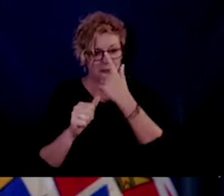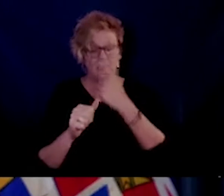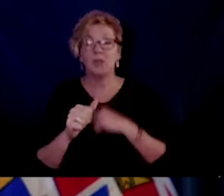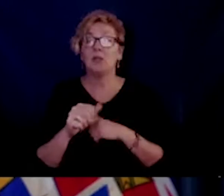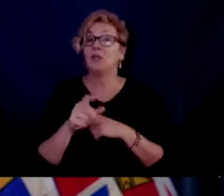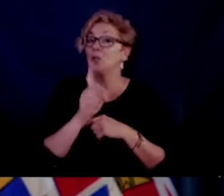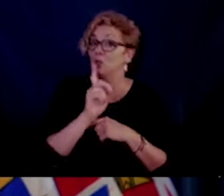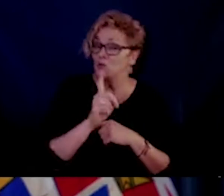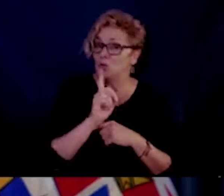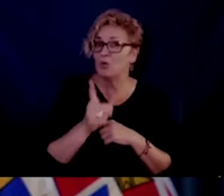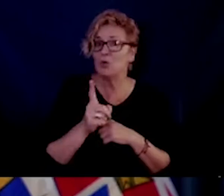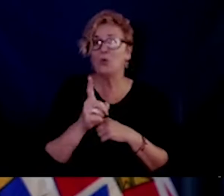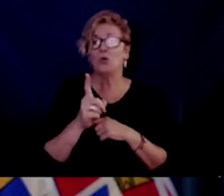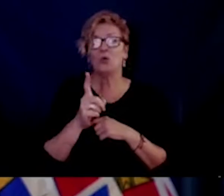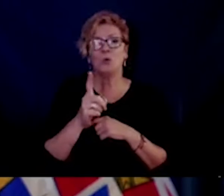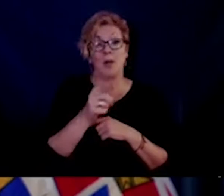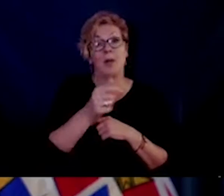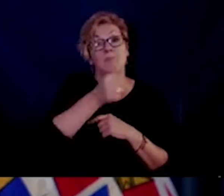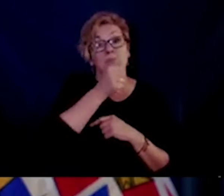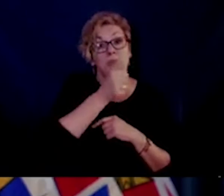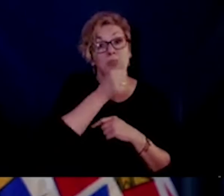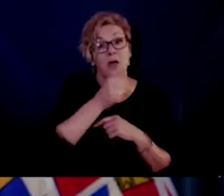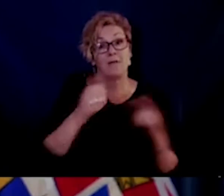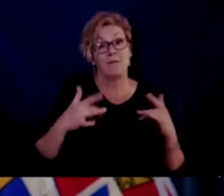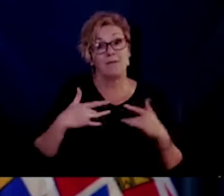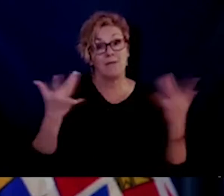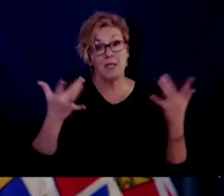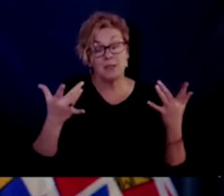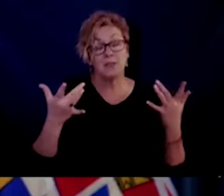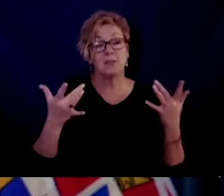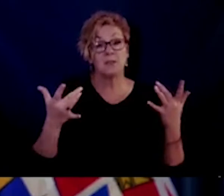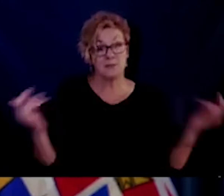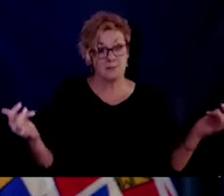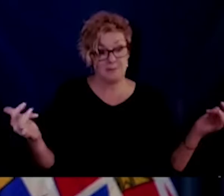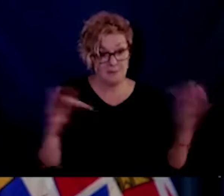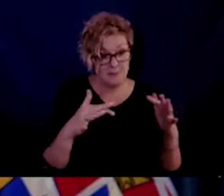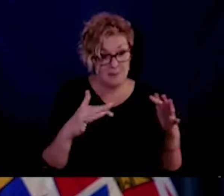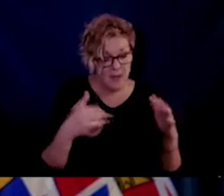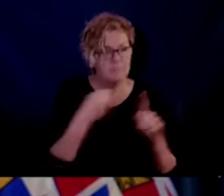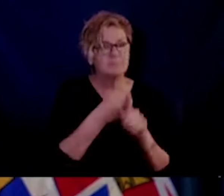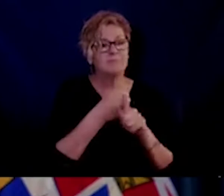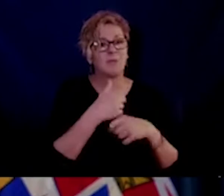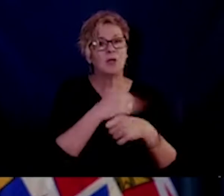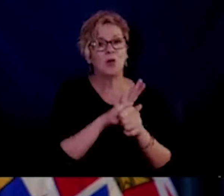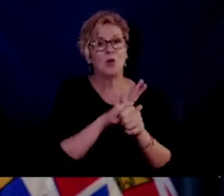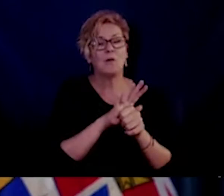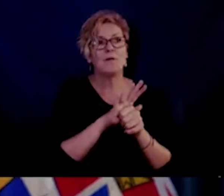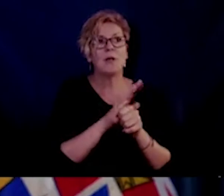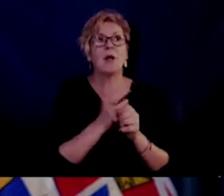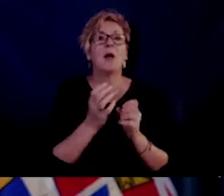been in the Fraser Health region. And that reflects the fact that more of it is circulating in the community there. But we have